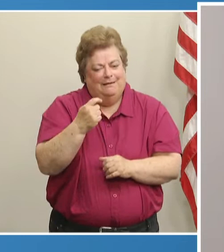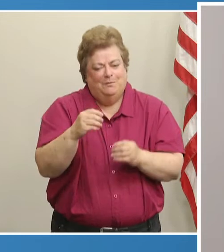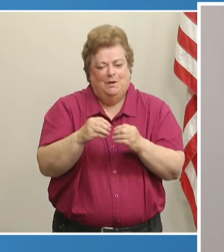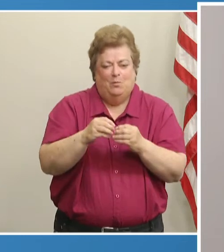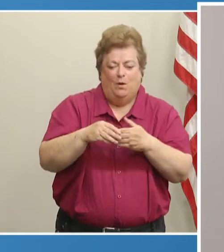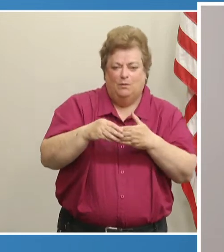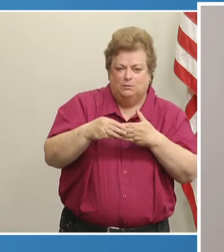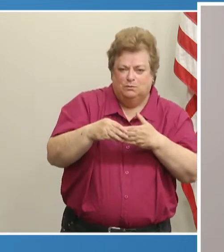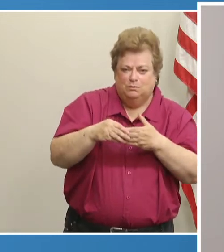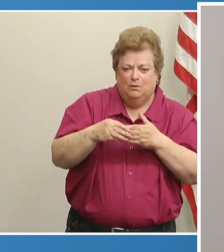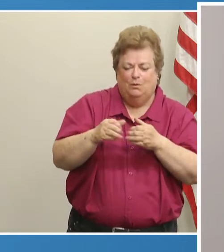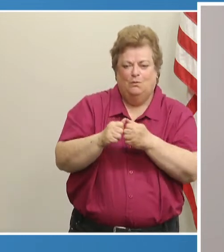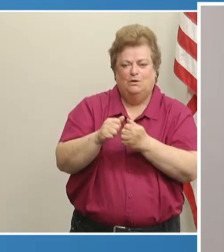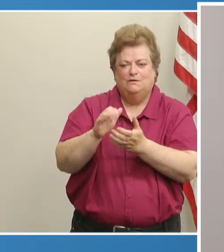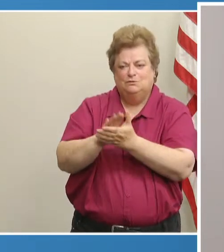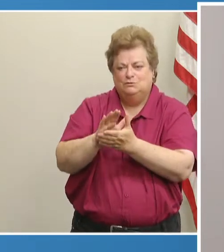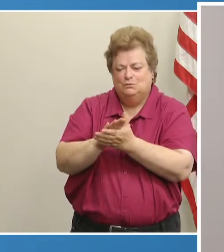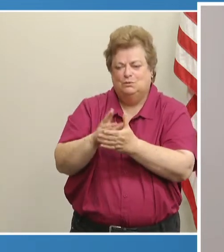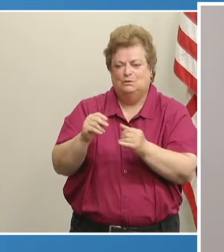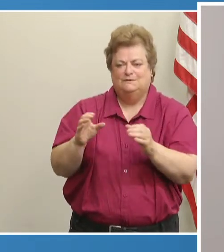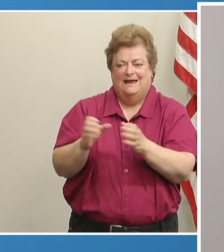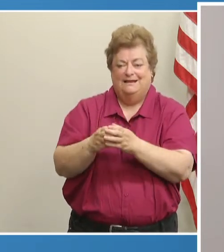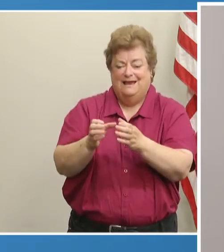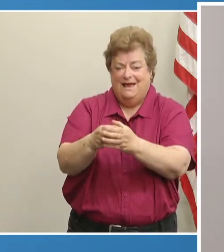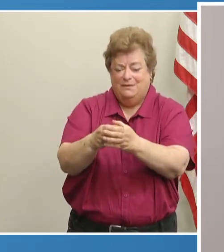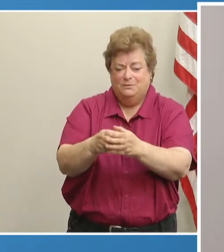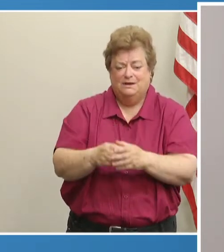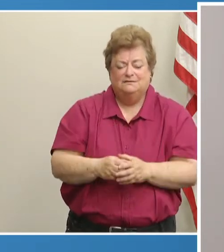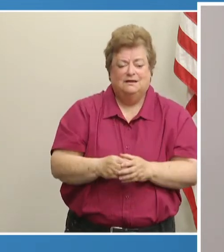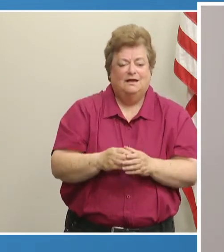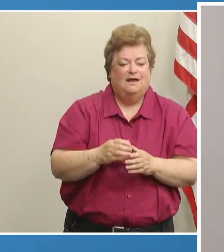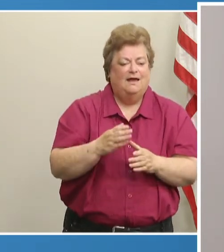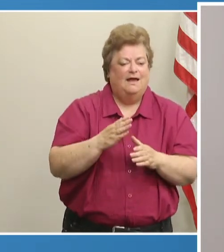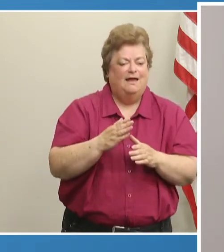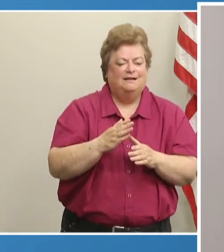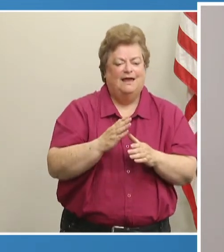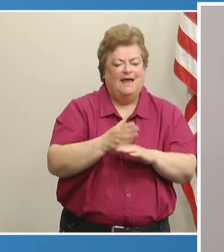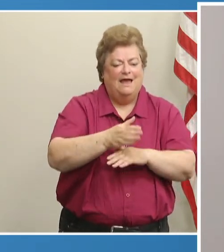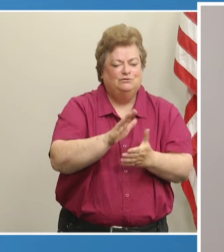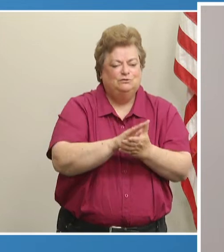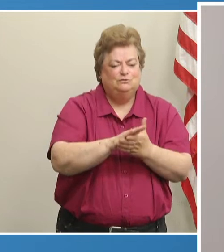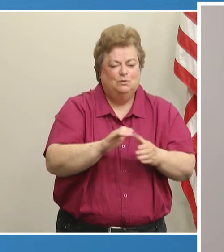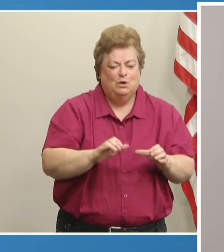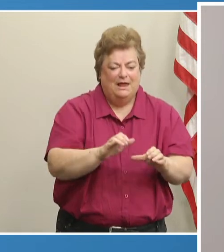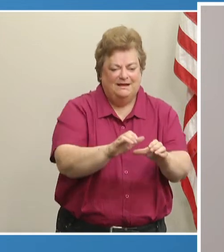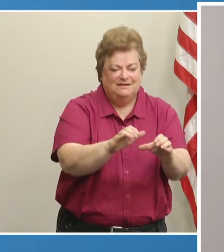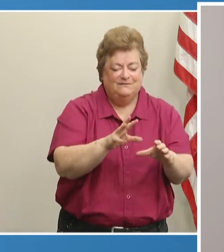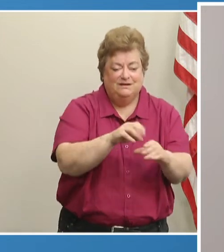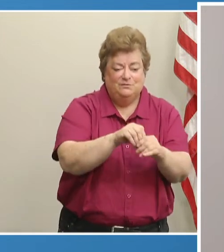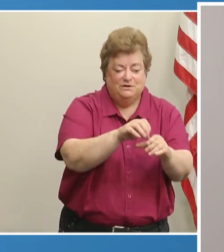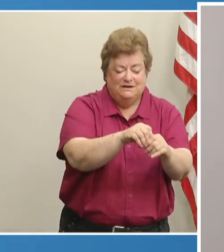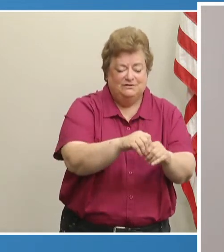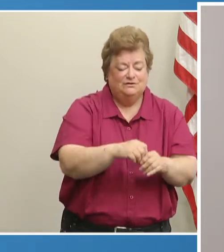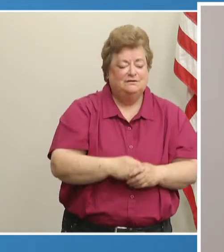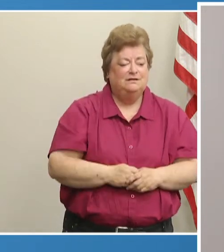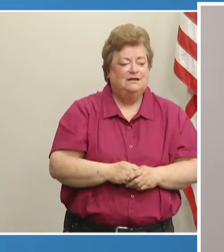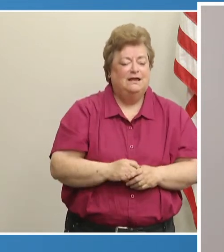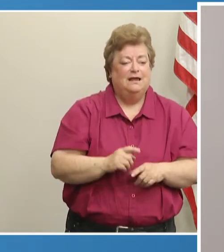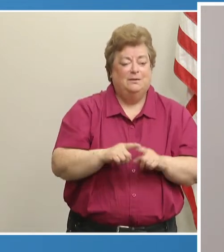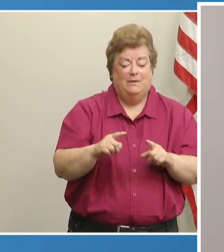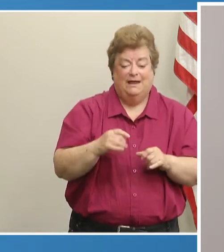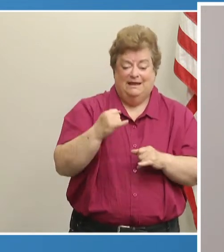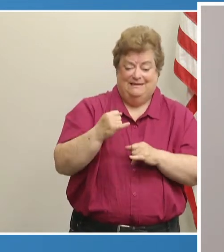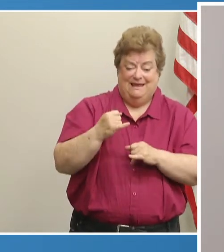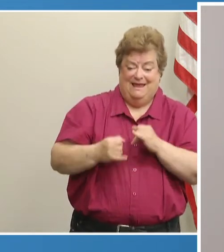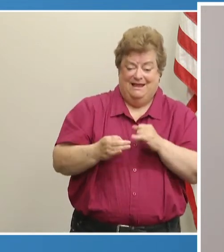with regard to schools and gatherings and extracurricular participation. We're going to take full advantage of that. But at the end of the